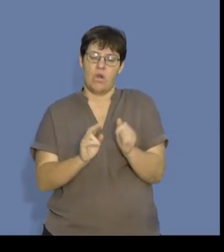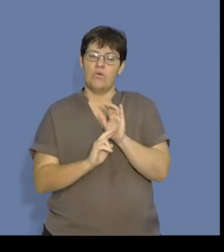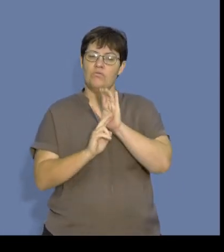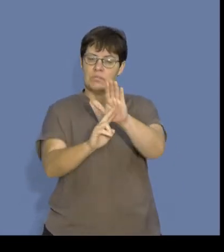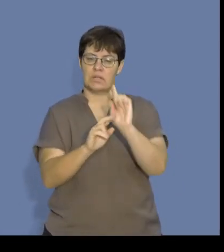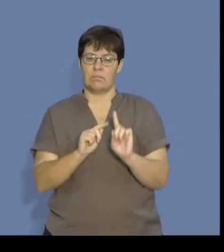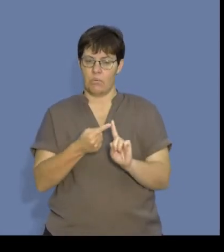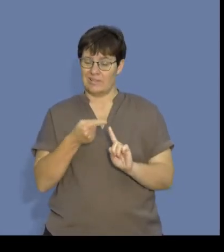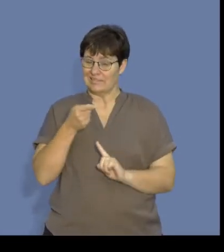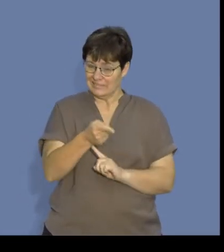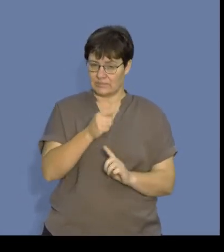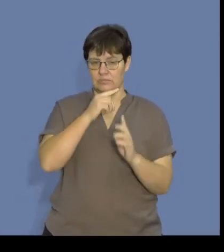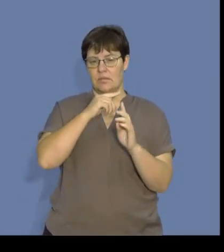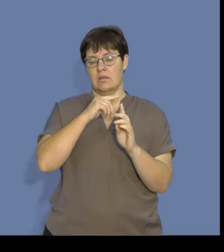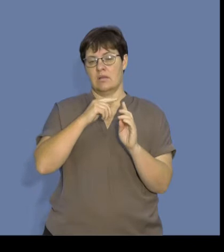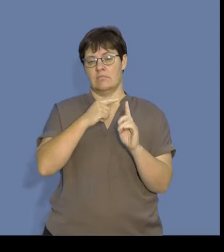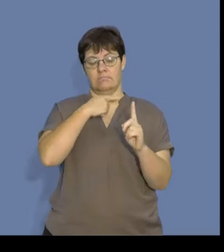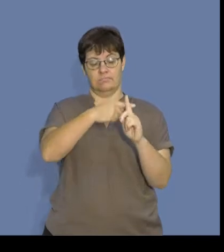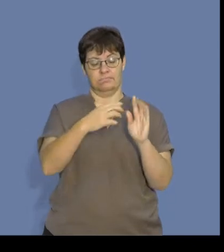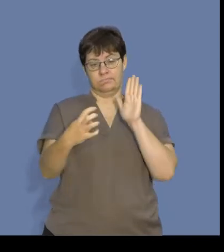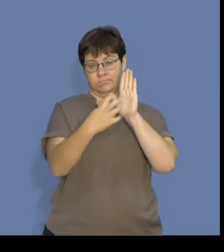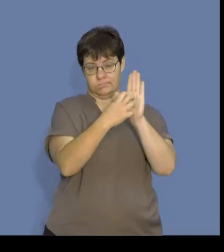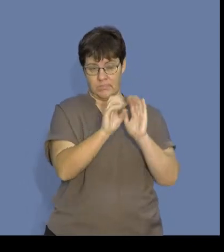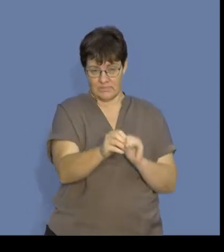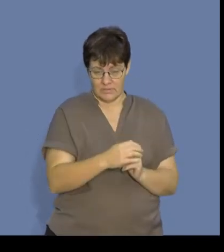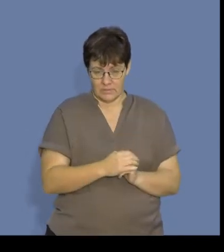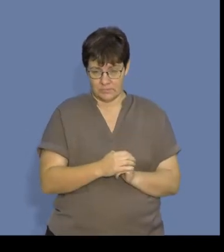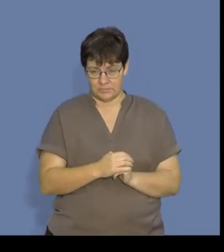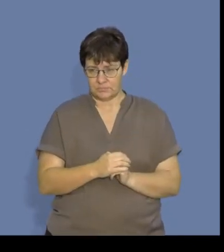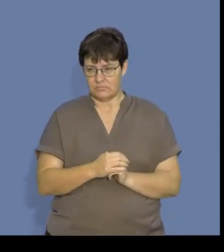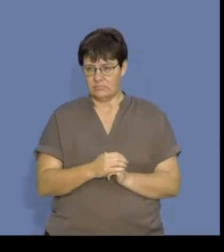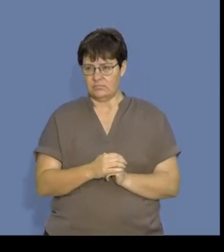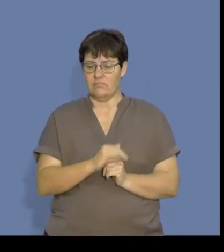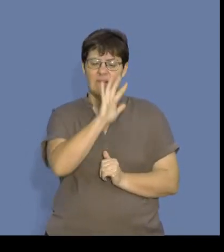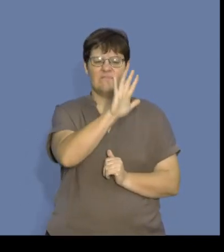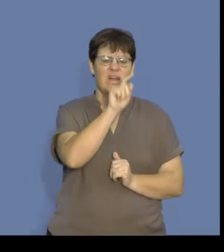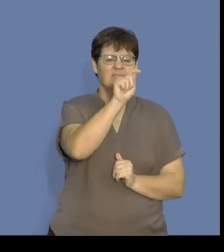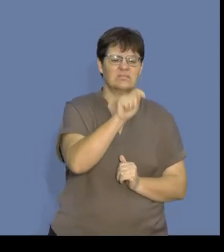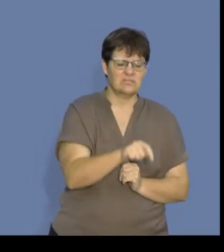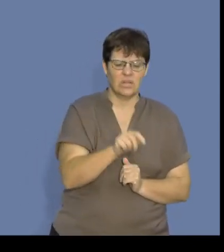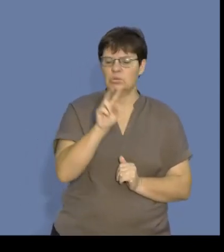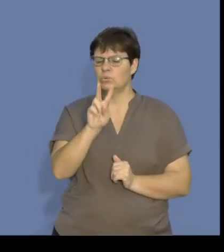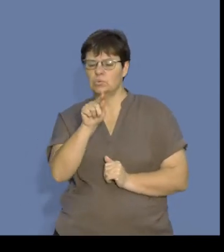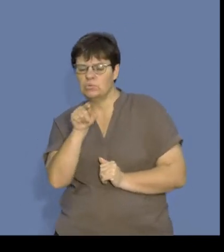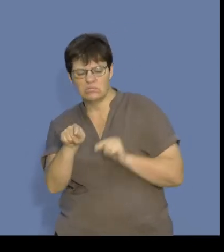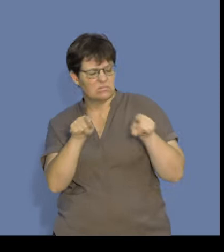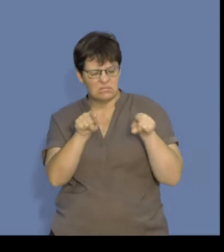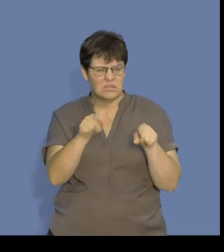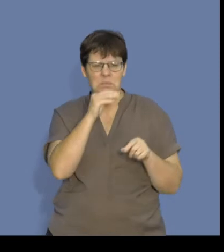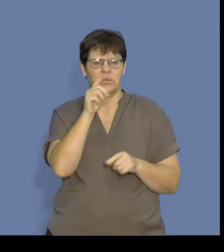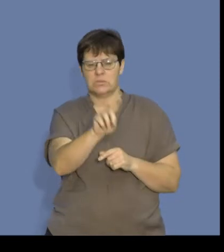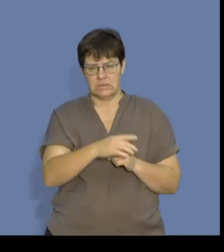to represent a point on a Cartesian plane. Firstly, we need to understand what does the 5 mean and what does the 2